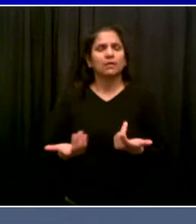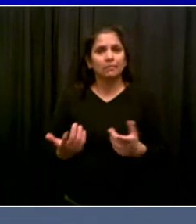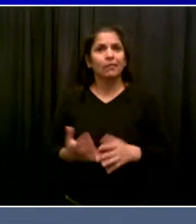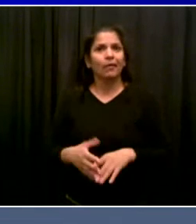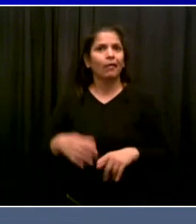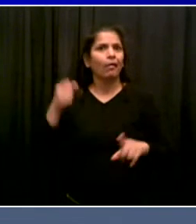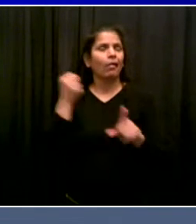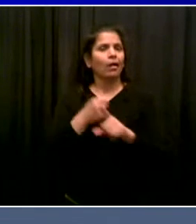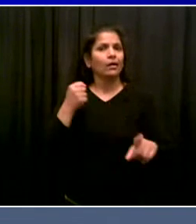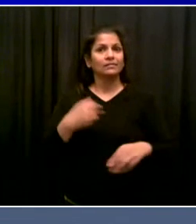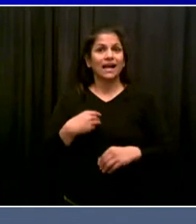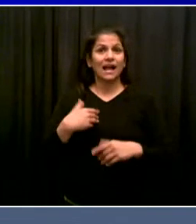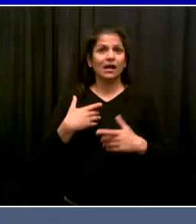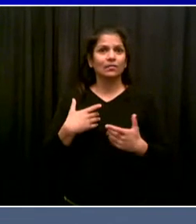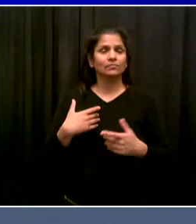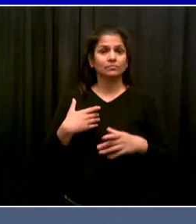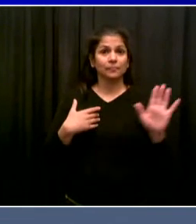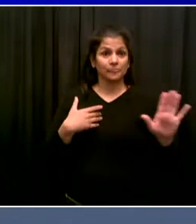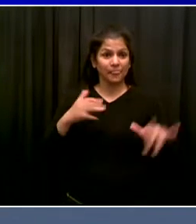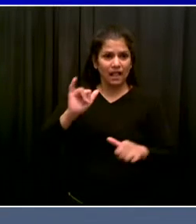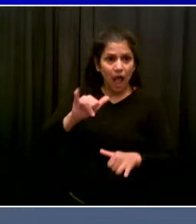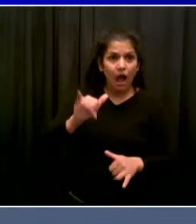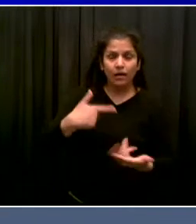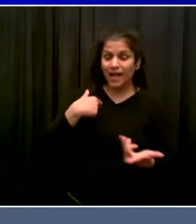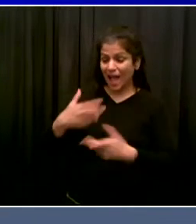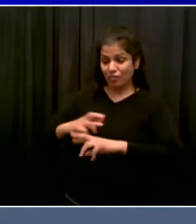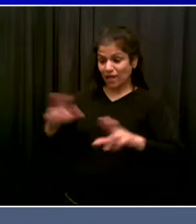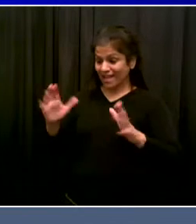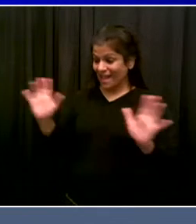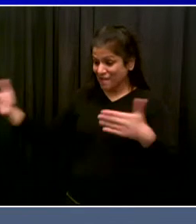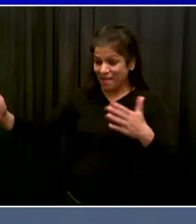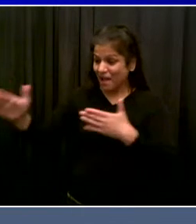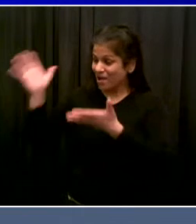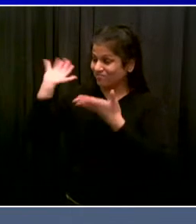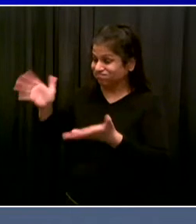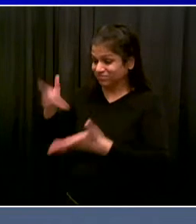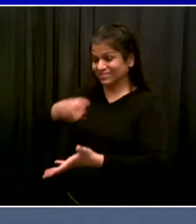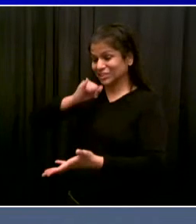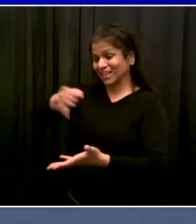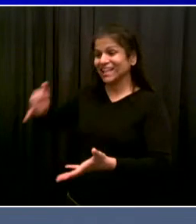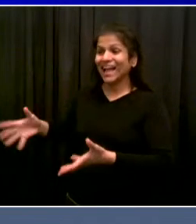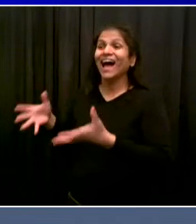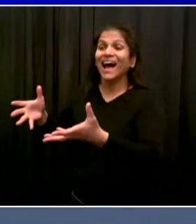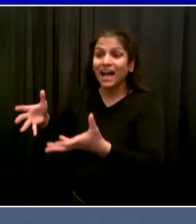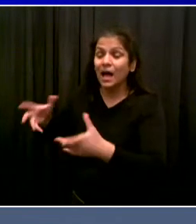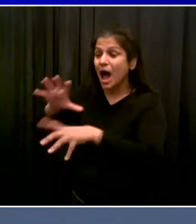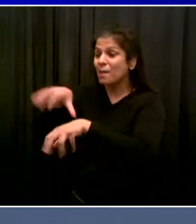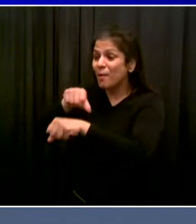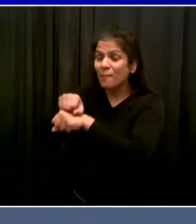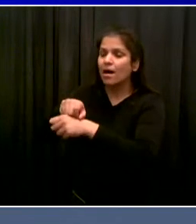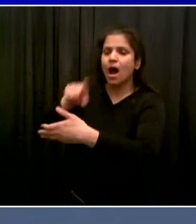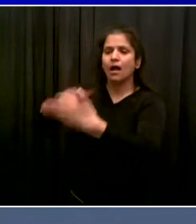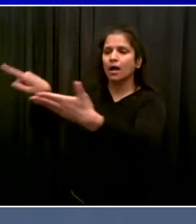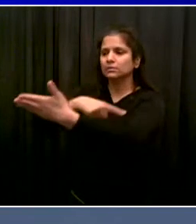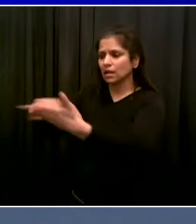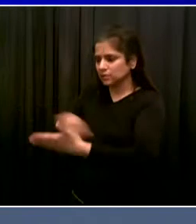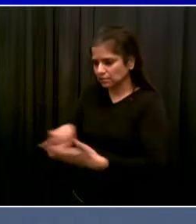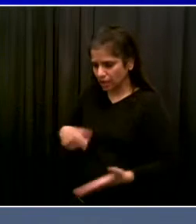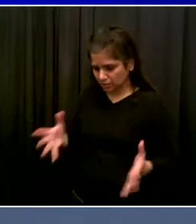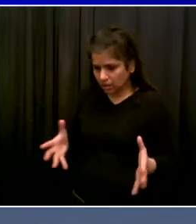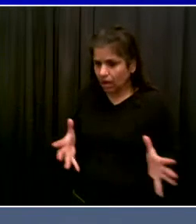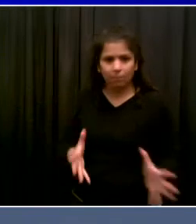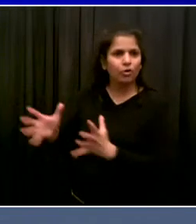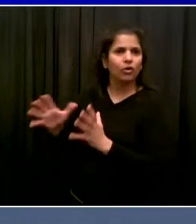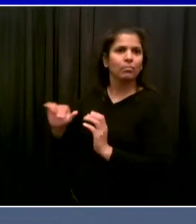carefully for the results of the federal investigation here. Just to affirm, for everyone who did receive a Johnson & Johnson shot,